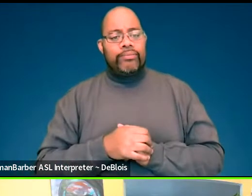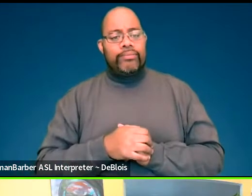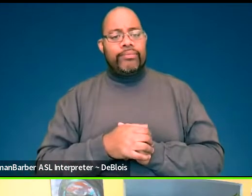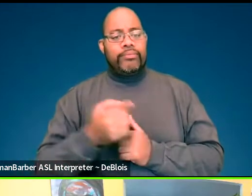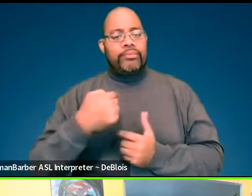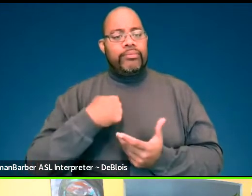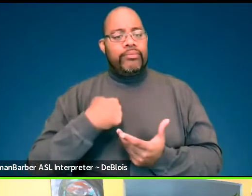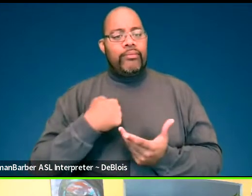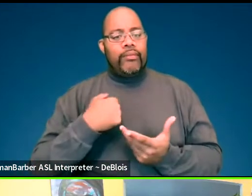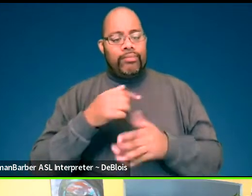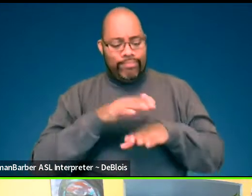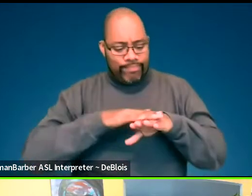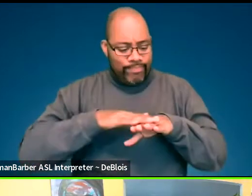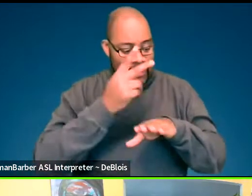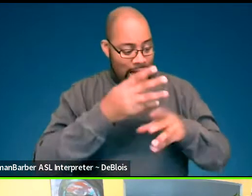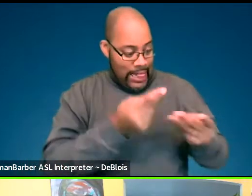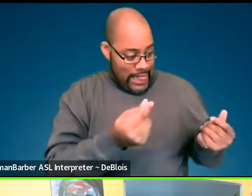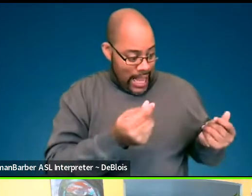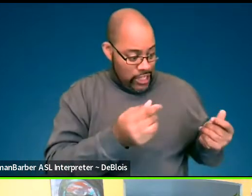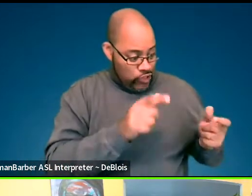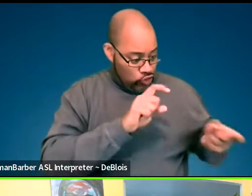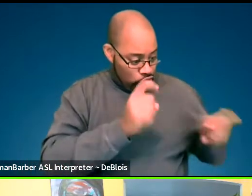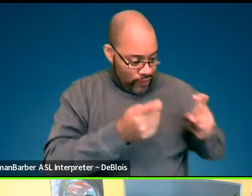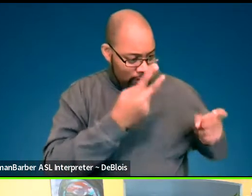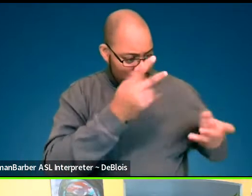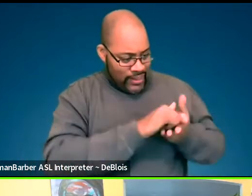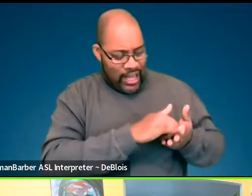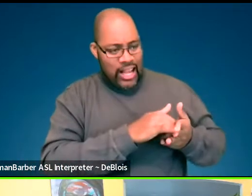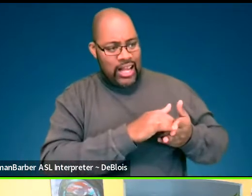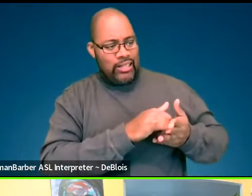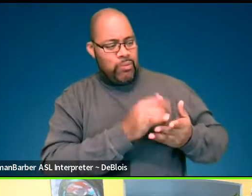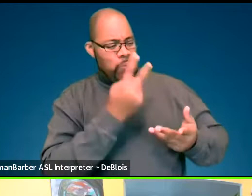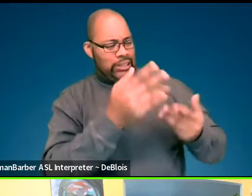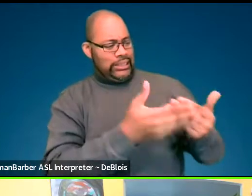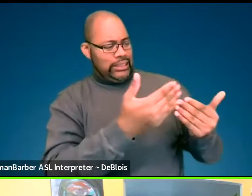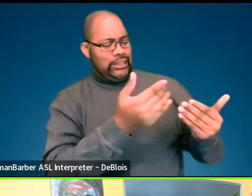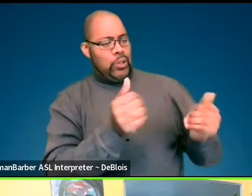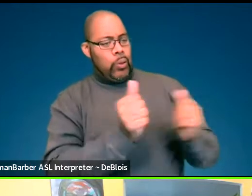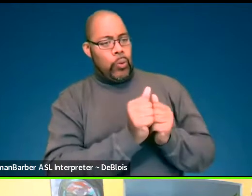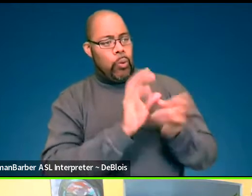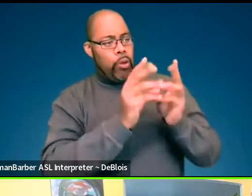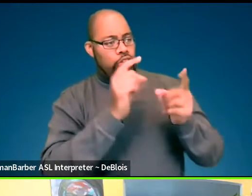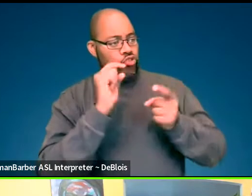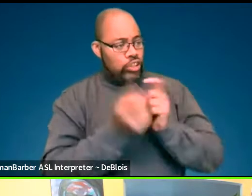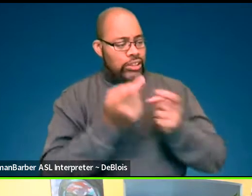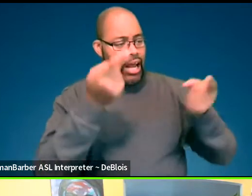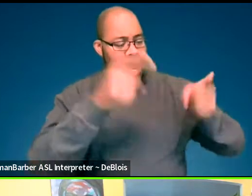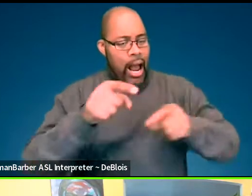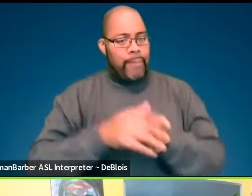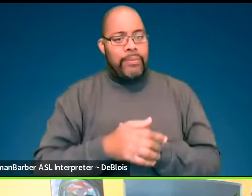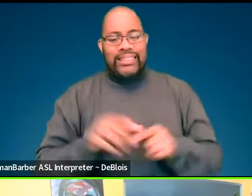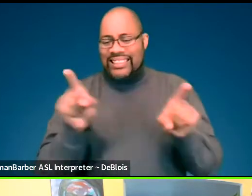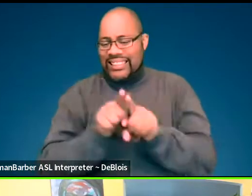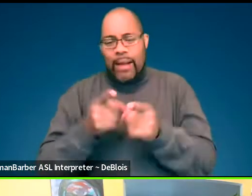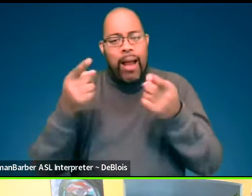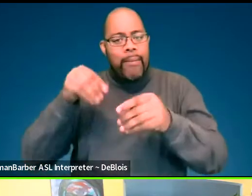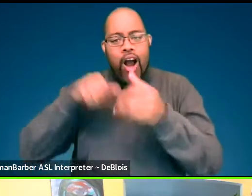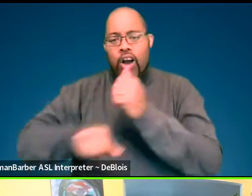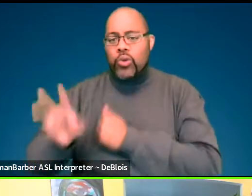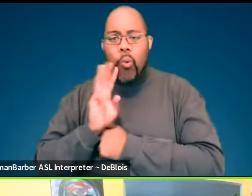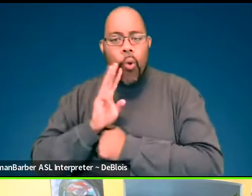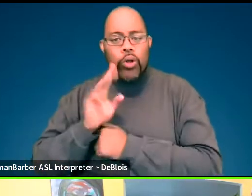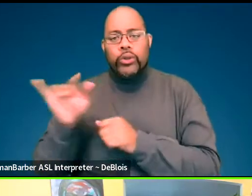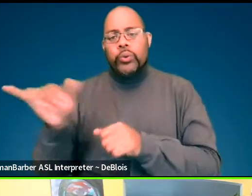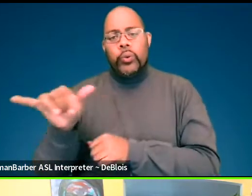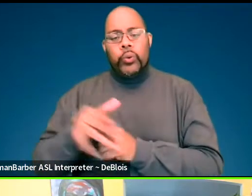of topography on land is shifting, and we see that more readily with climate change happening, the same is occurring underwater as